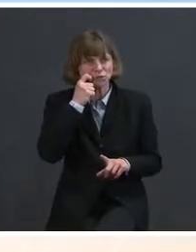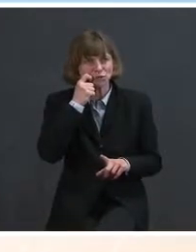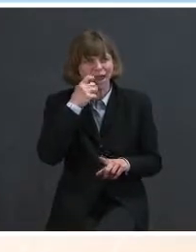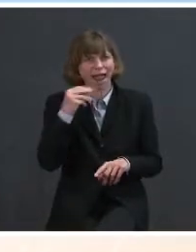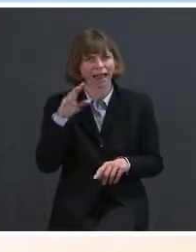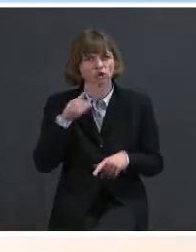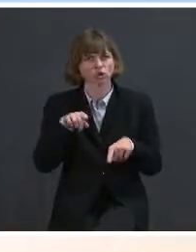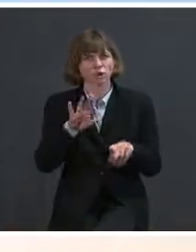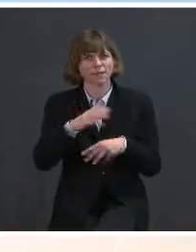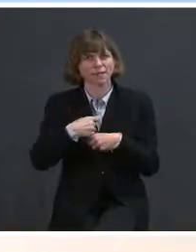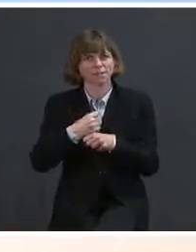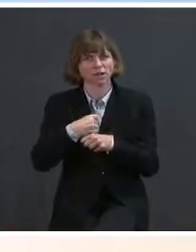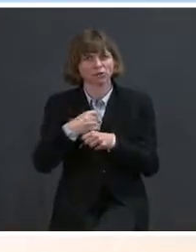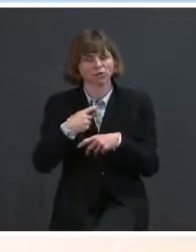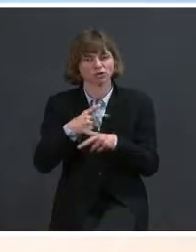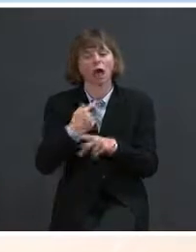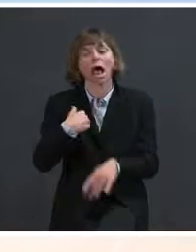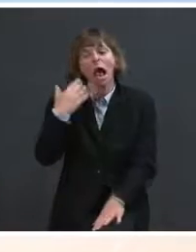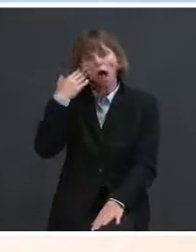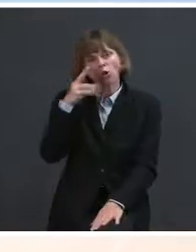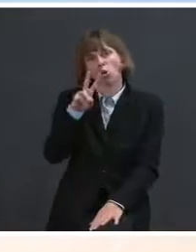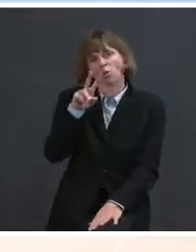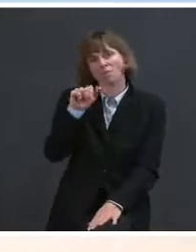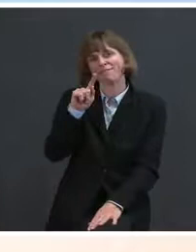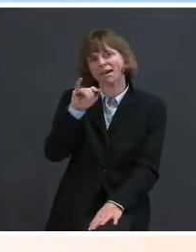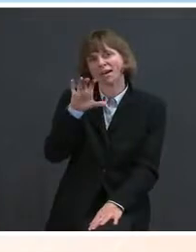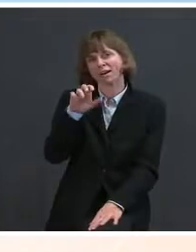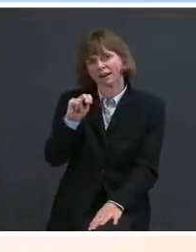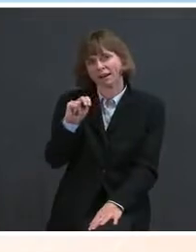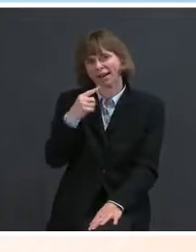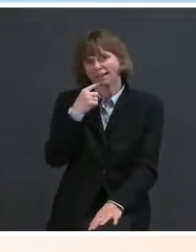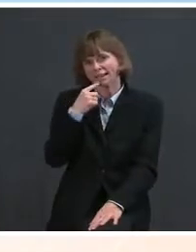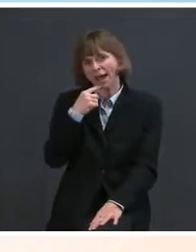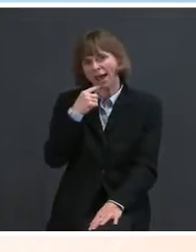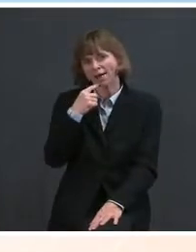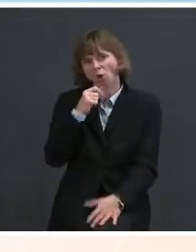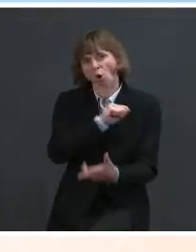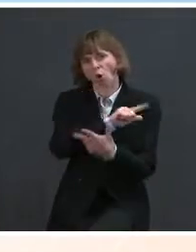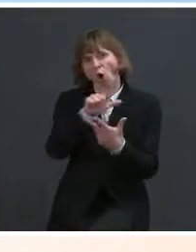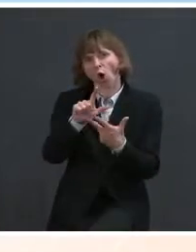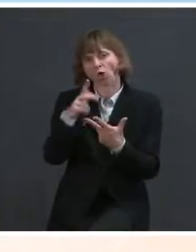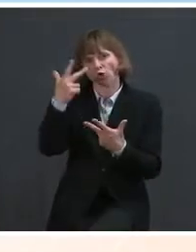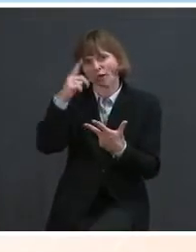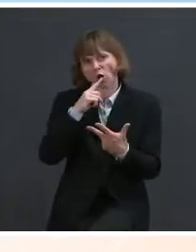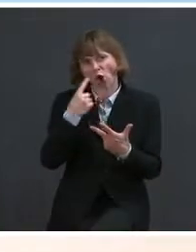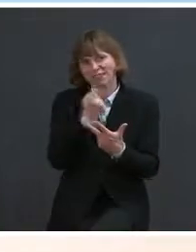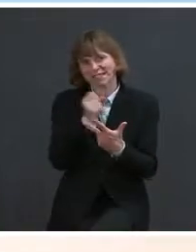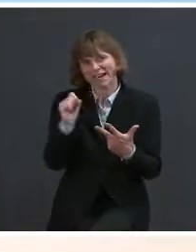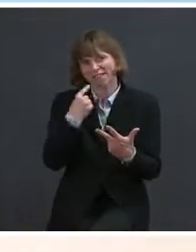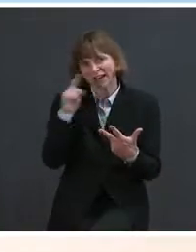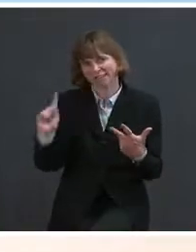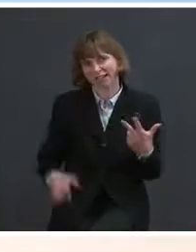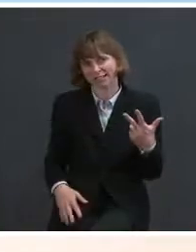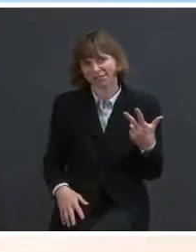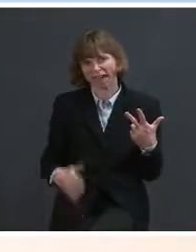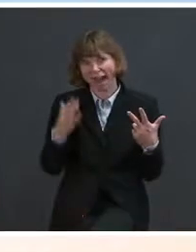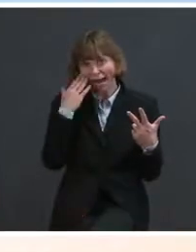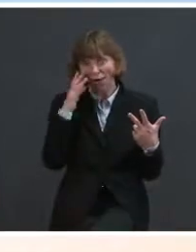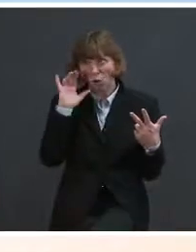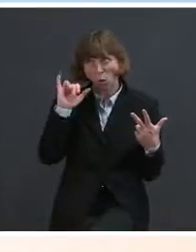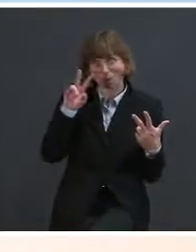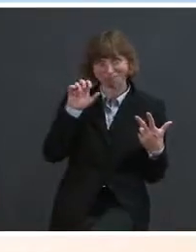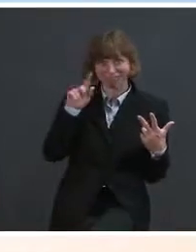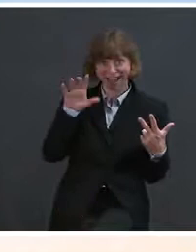that the Vatican has conveyed that all 3 vaccines are safe and effective, and I know that is a powerful authority